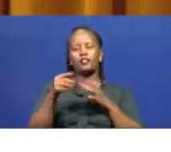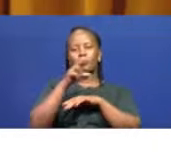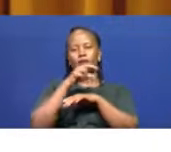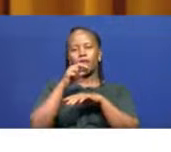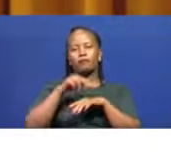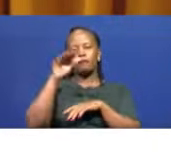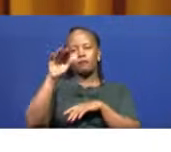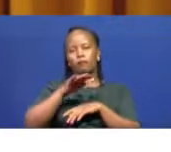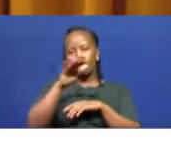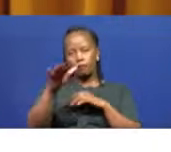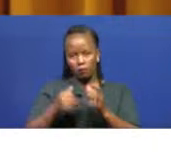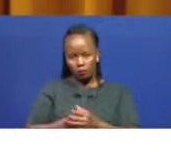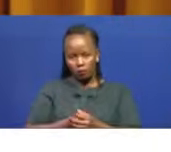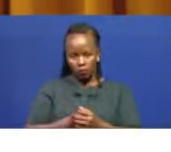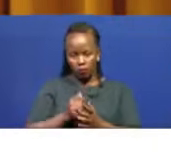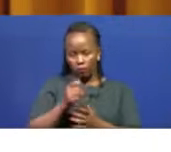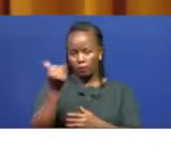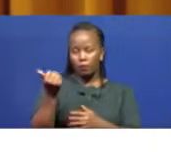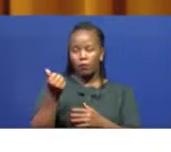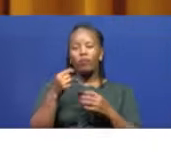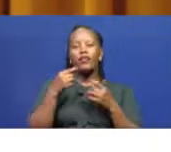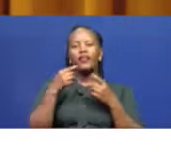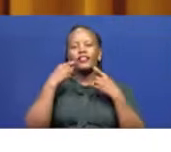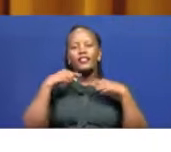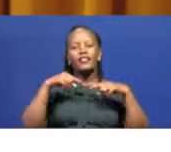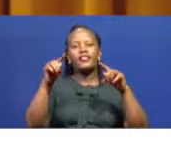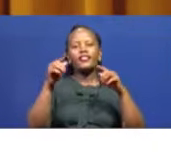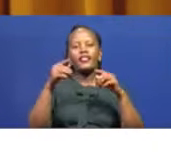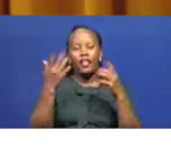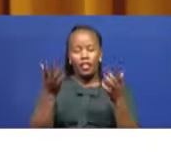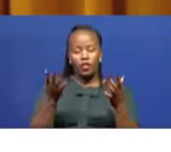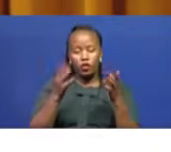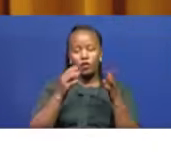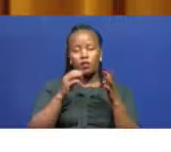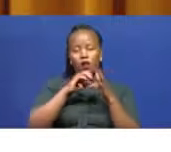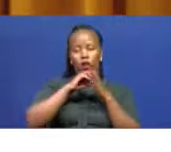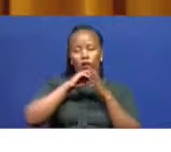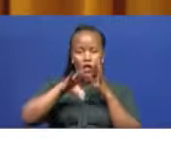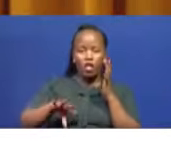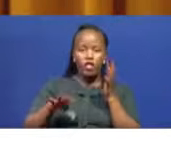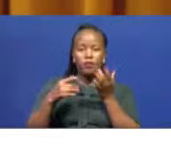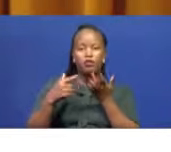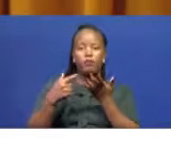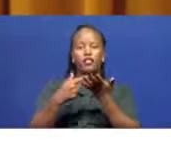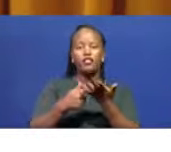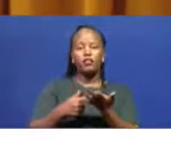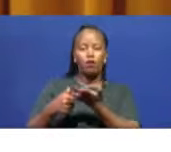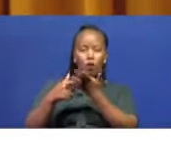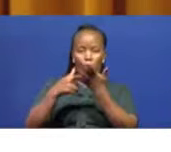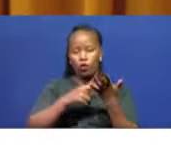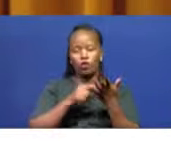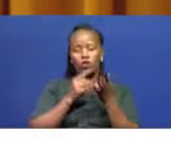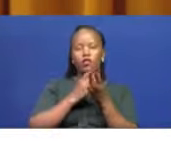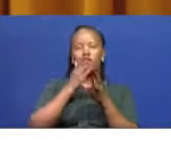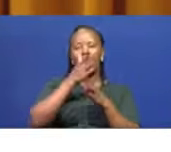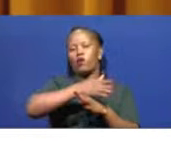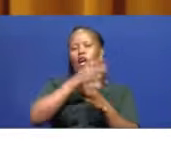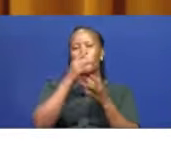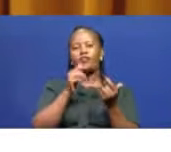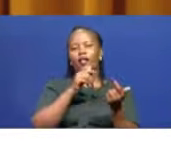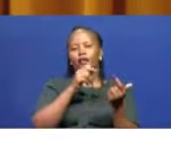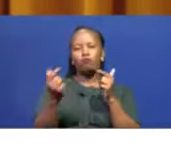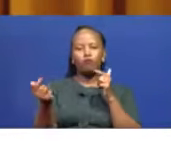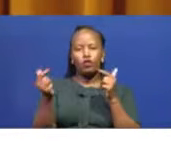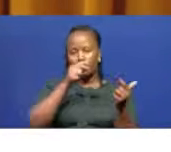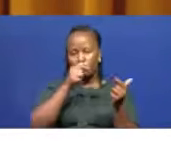Assembly. F, a declaration that the impeachment motion, which was a result of a dispute in the